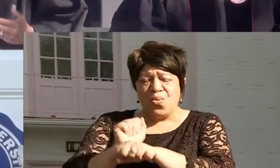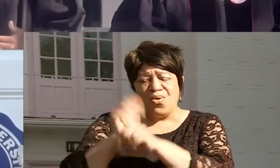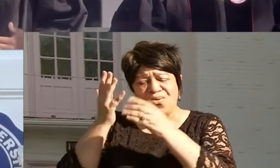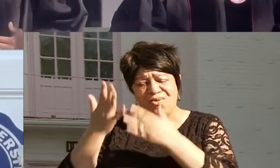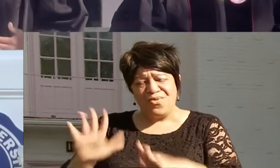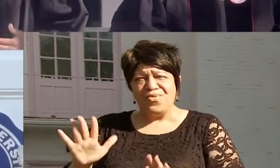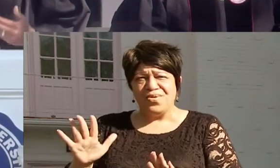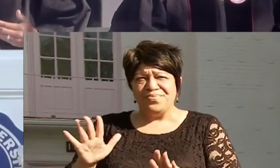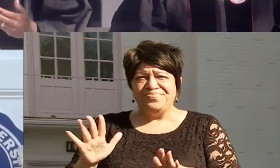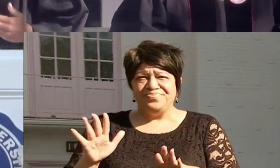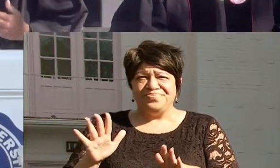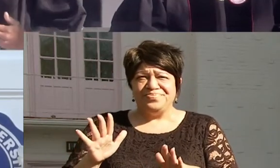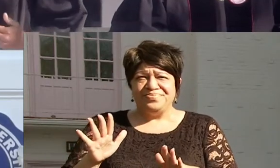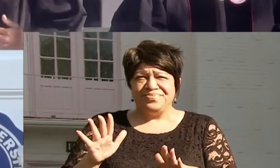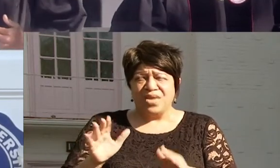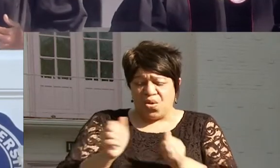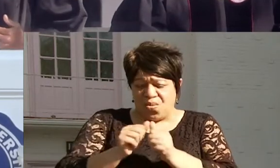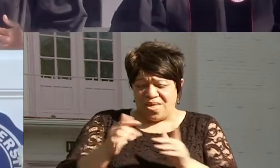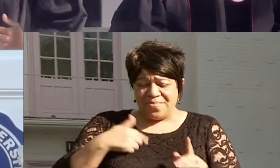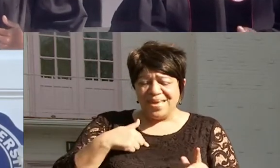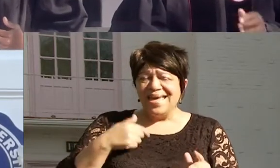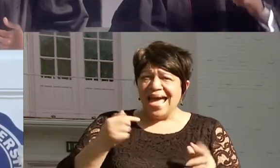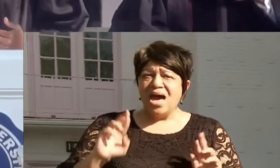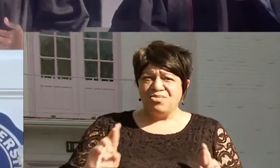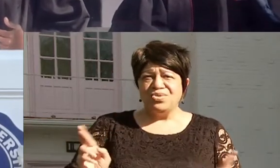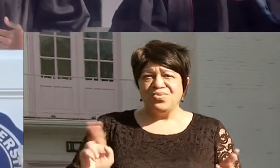In essence, I was ready.